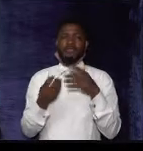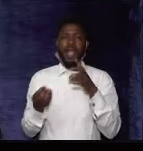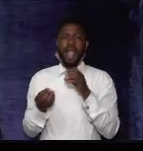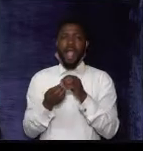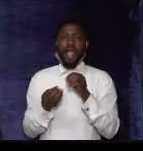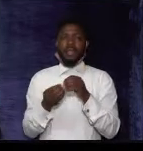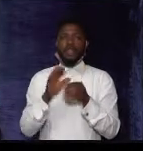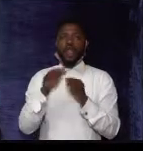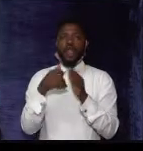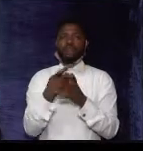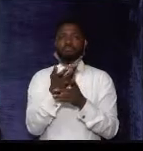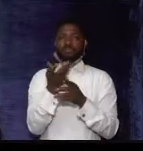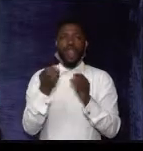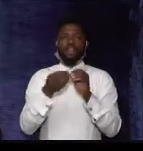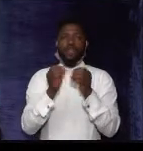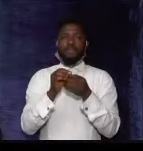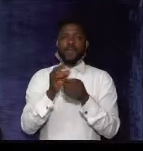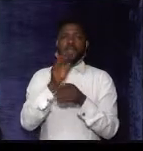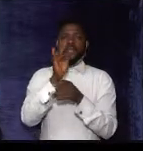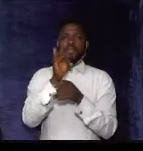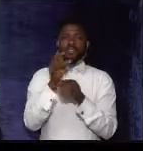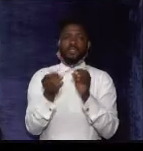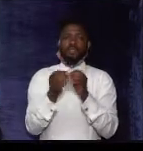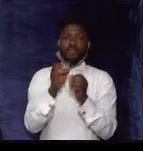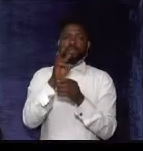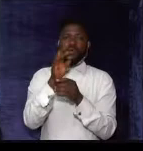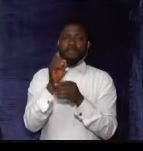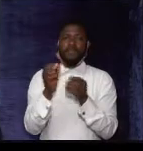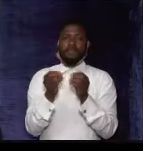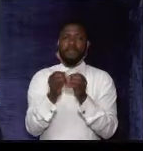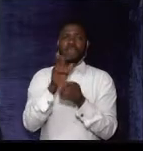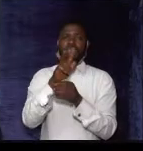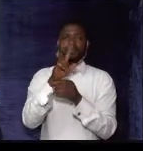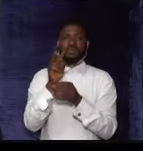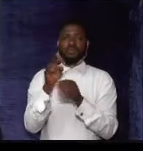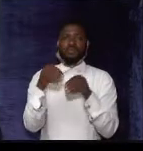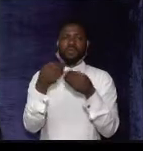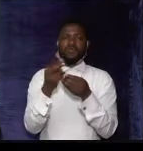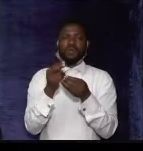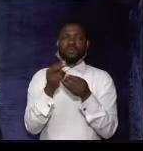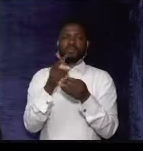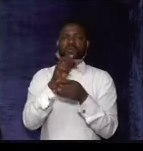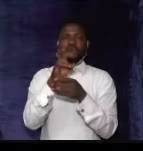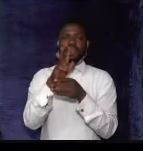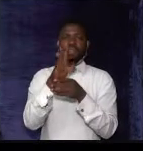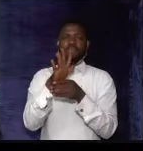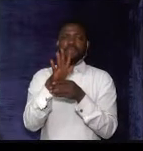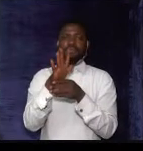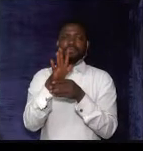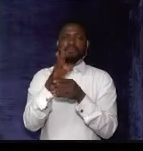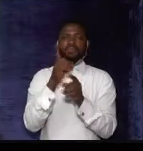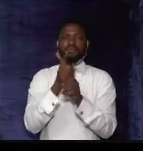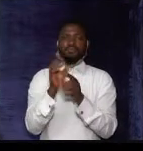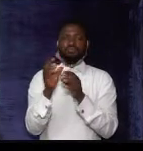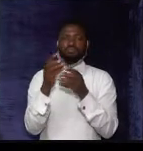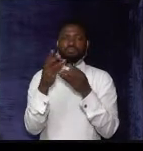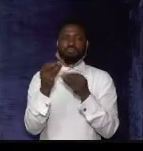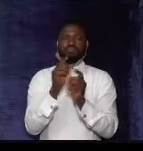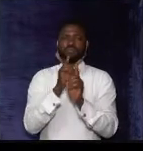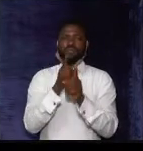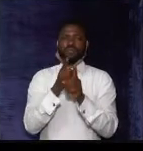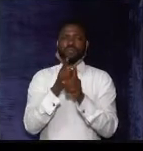So now I've added all these numbers for you. 18 plus 205 plus 32, that will give us 255. So you just complete it. You have 10